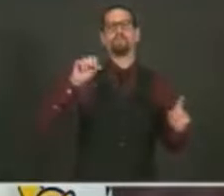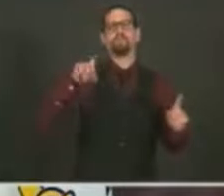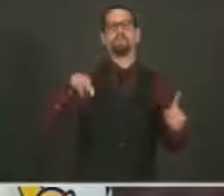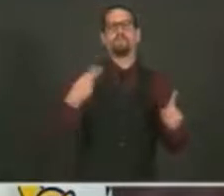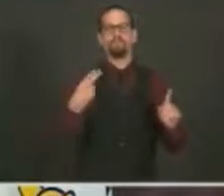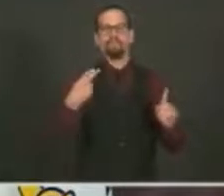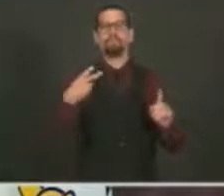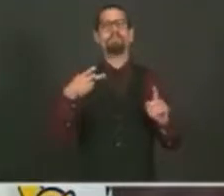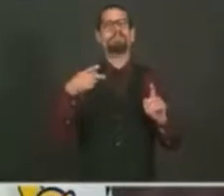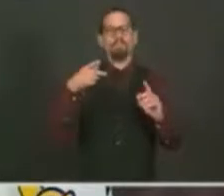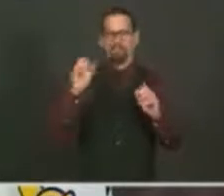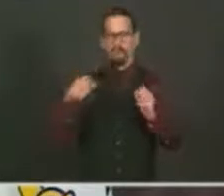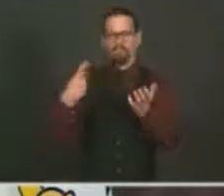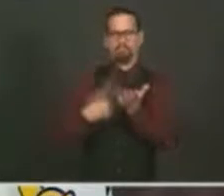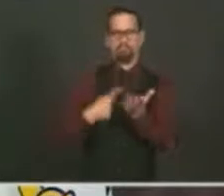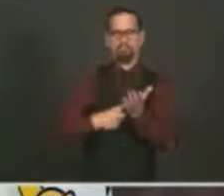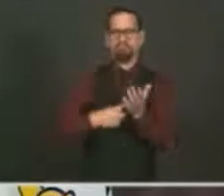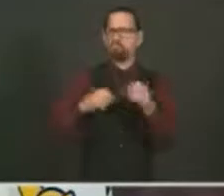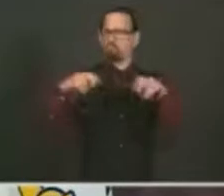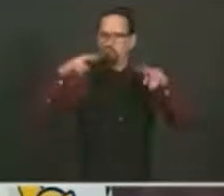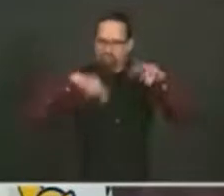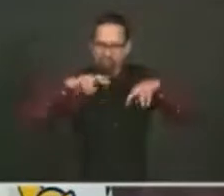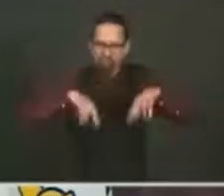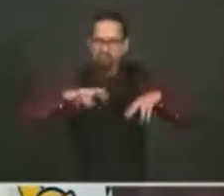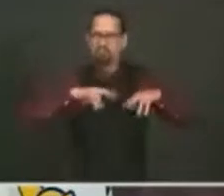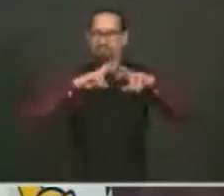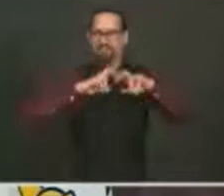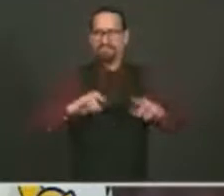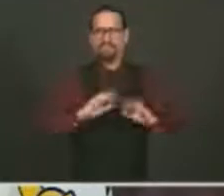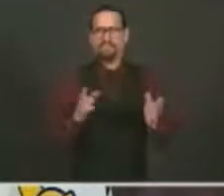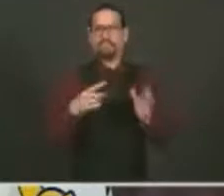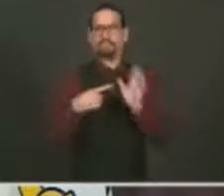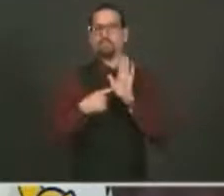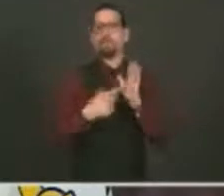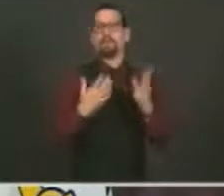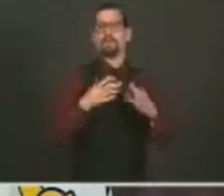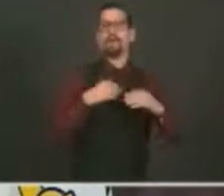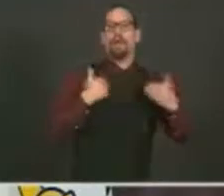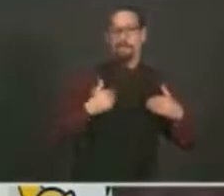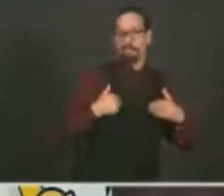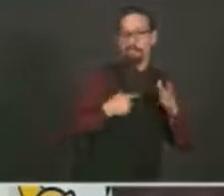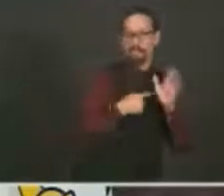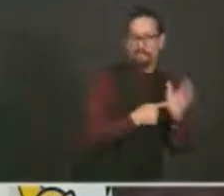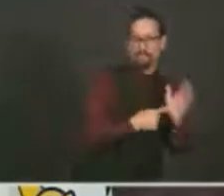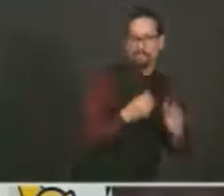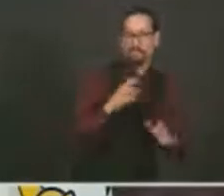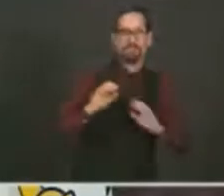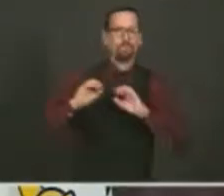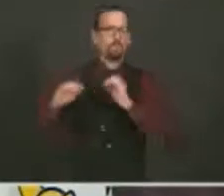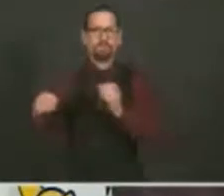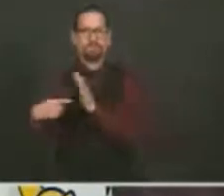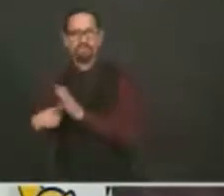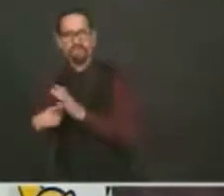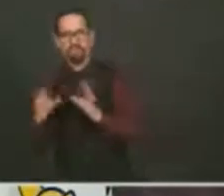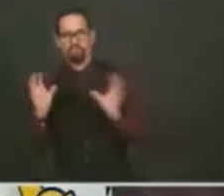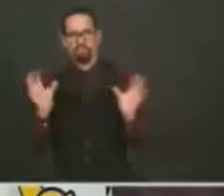for asymptomatic versus symptomatic. We primarily have it in those populations of groups that I